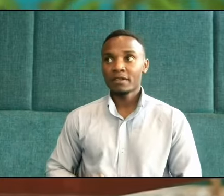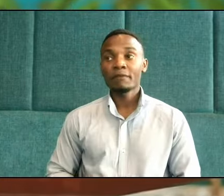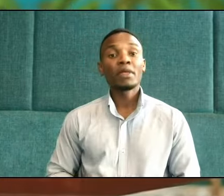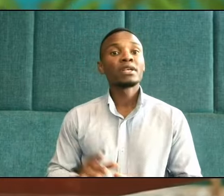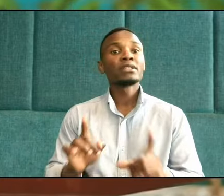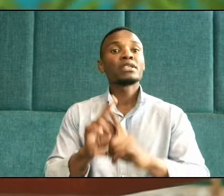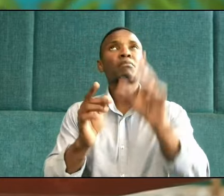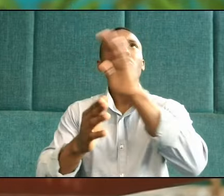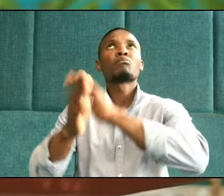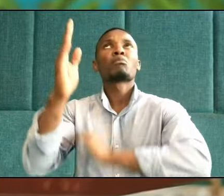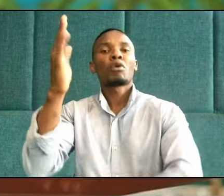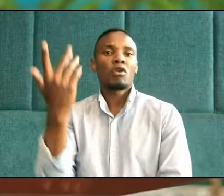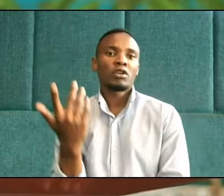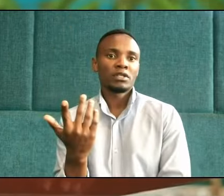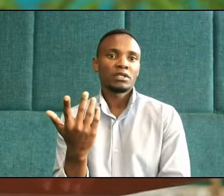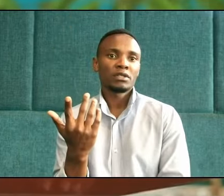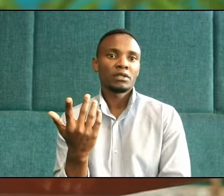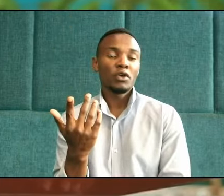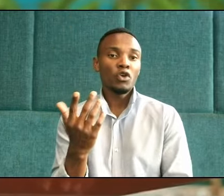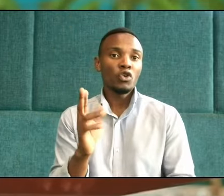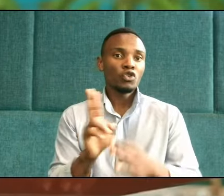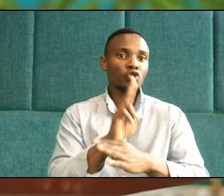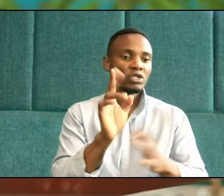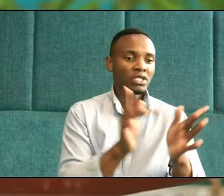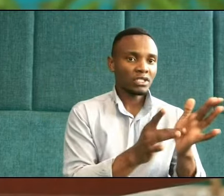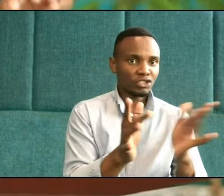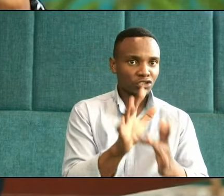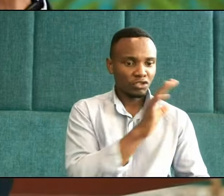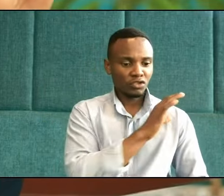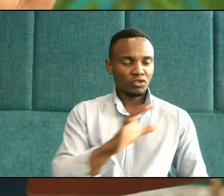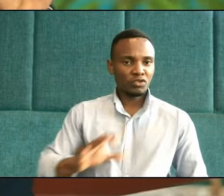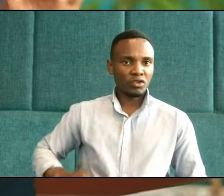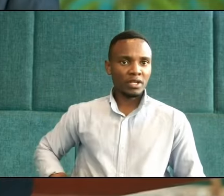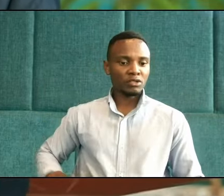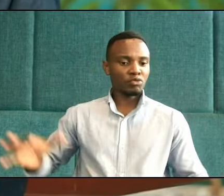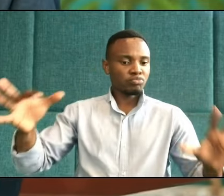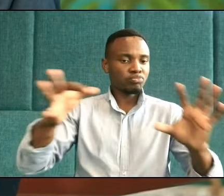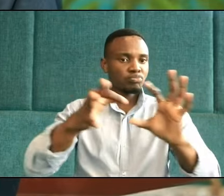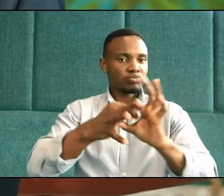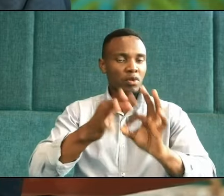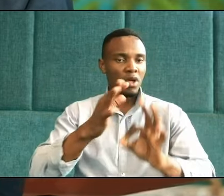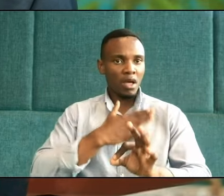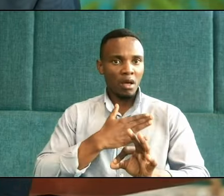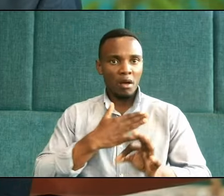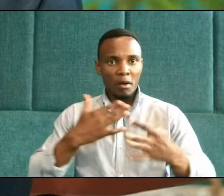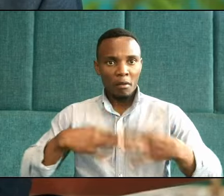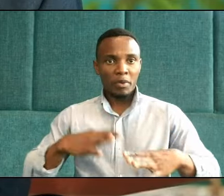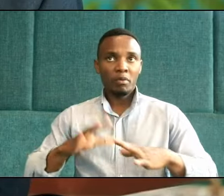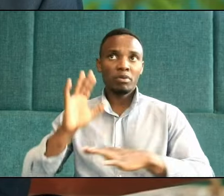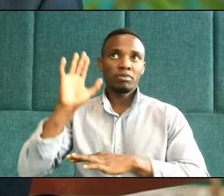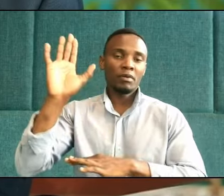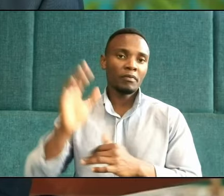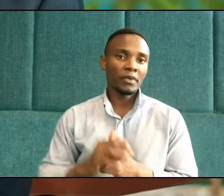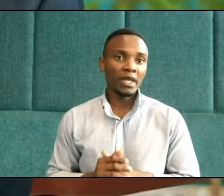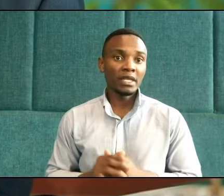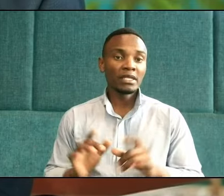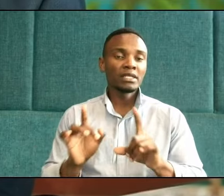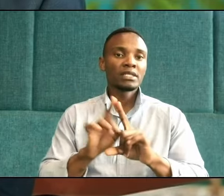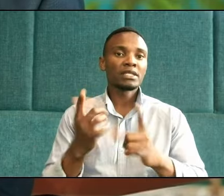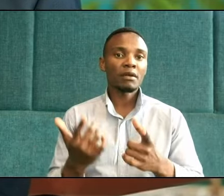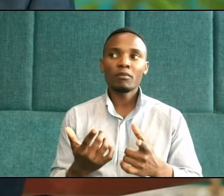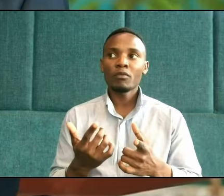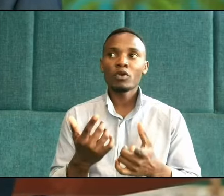Christ, reconciling the world to himself, not reckoning to them their trespasses, and having committed